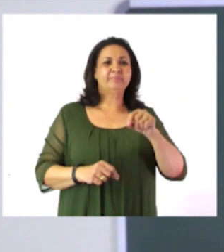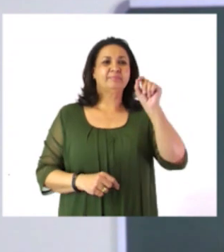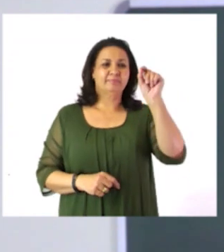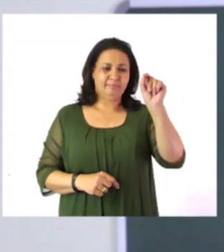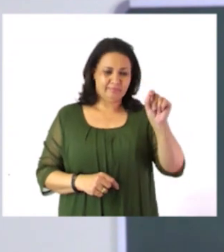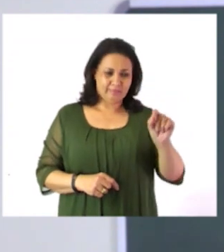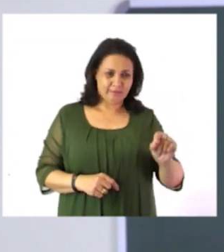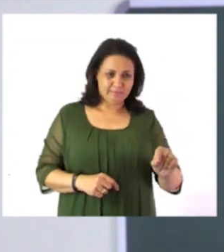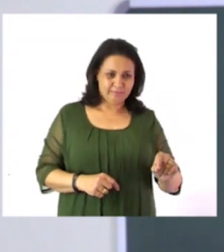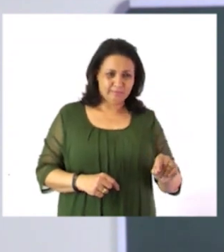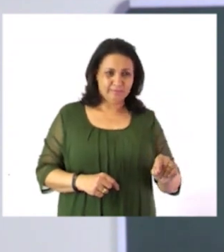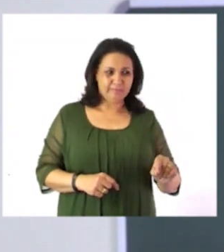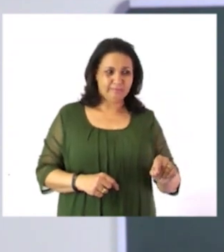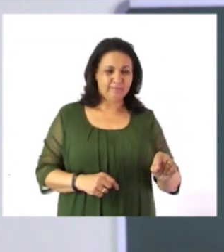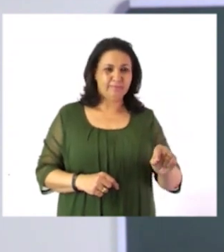Line up.